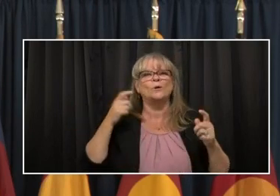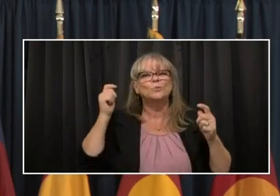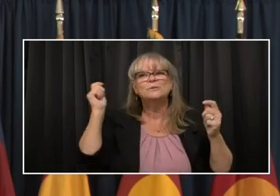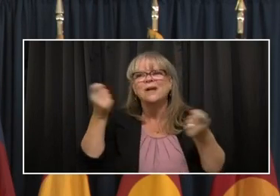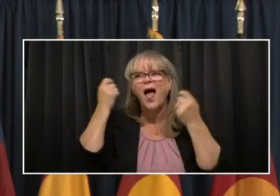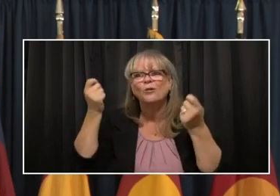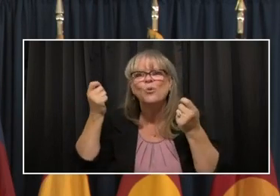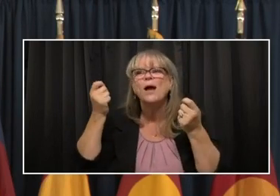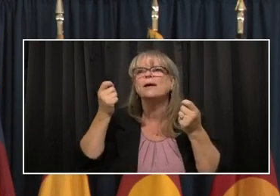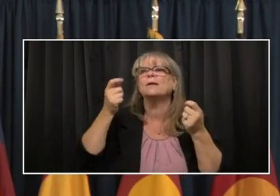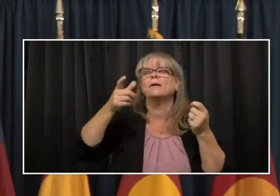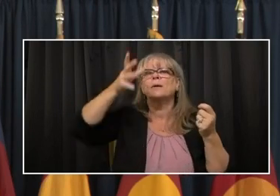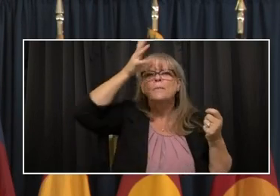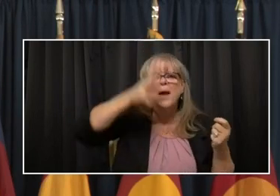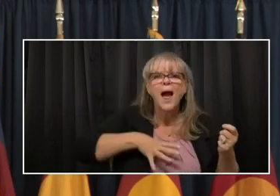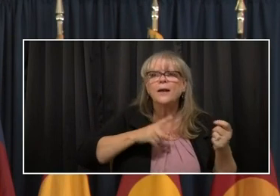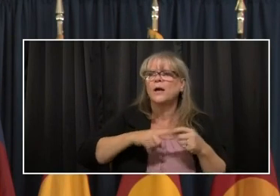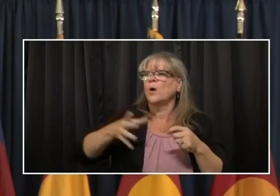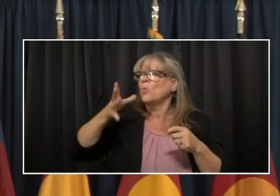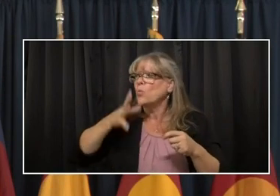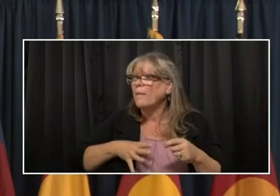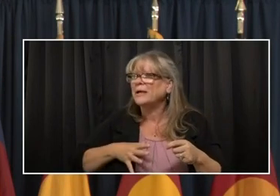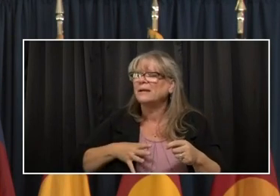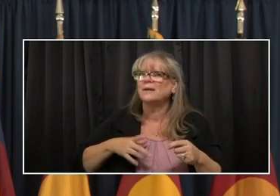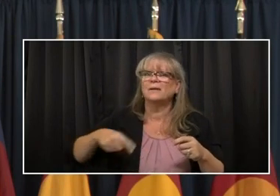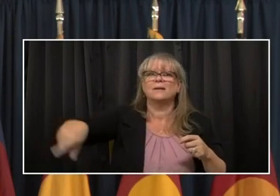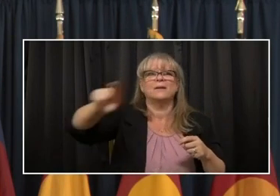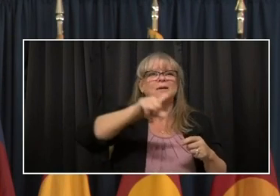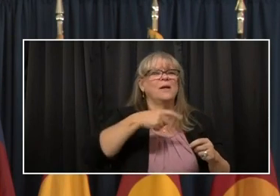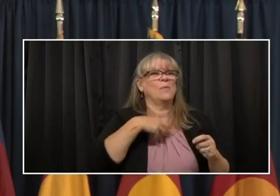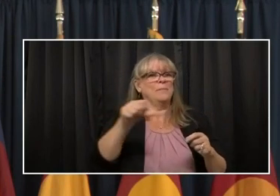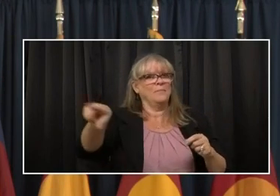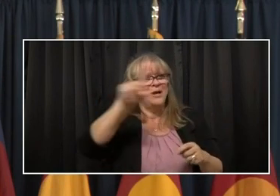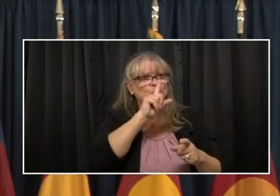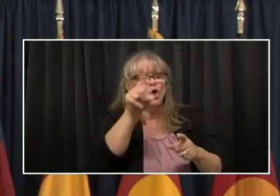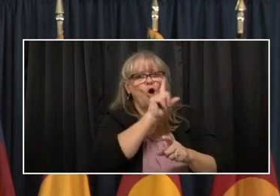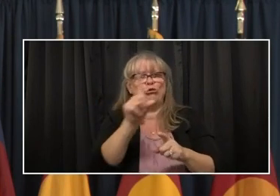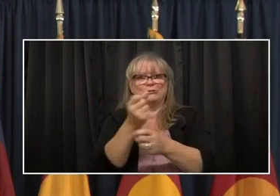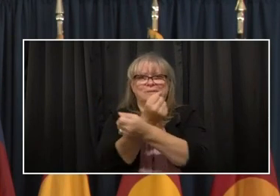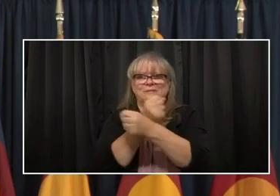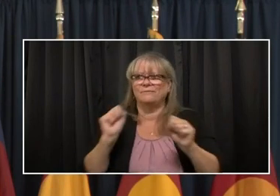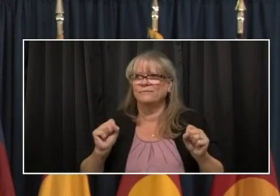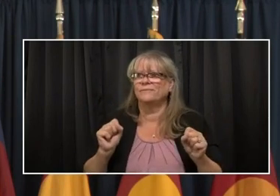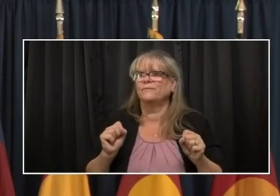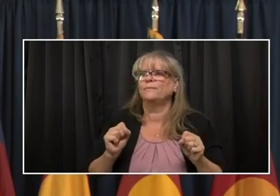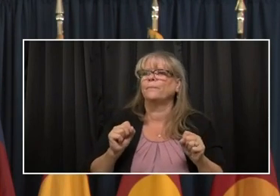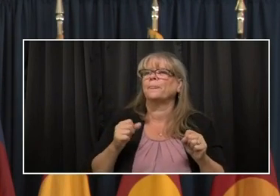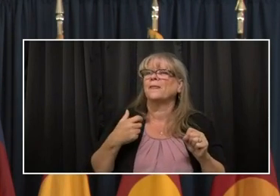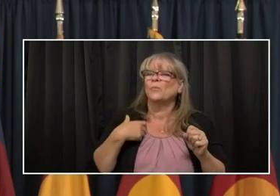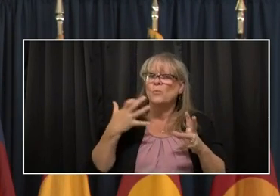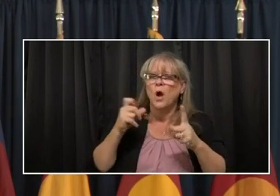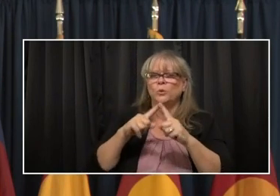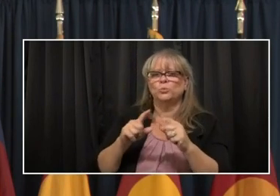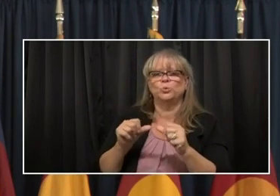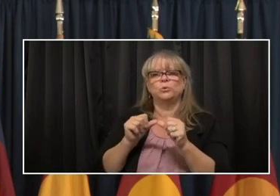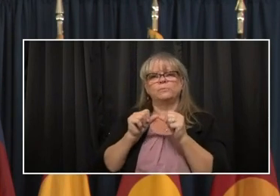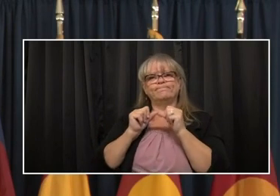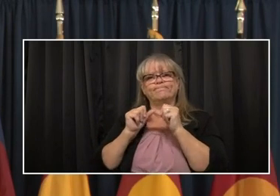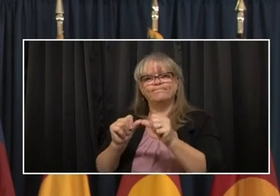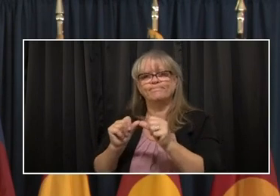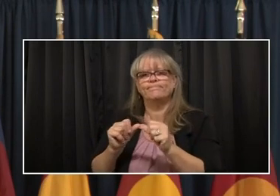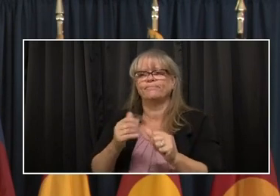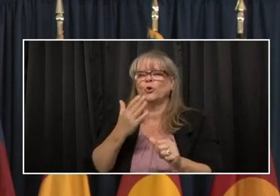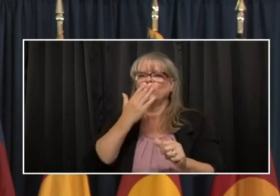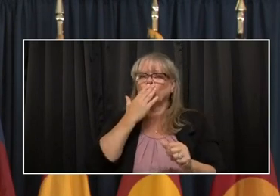movement, and we want to do that in a safe way that is sustainable. So, what we're doing is working here.